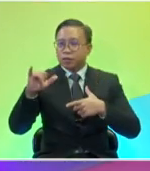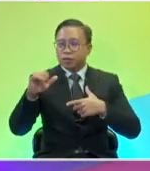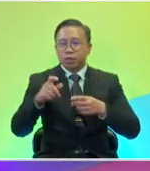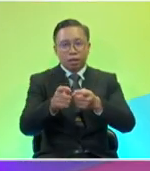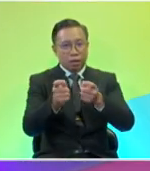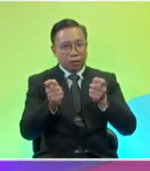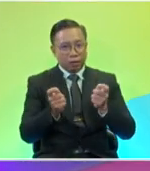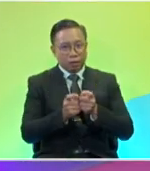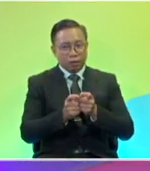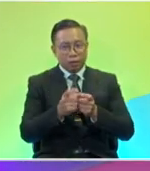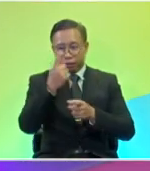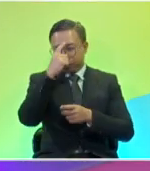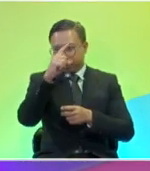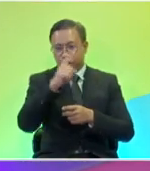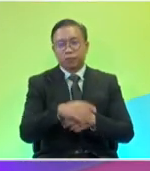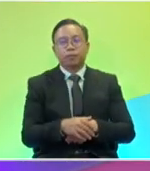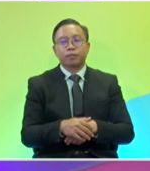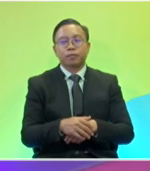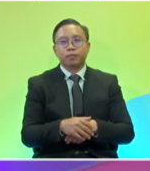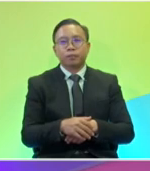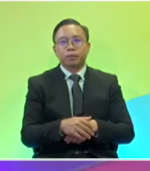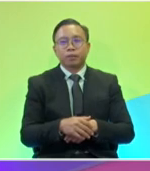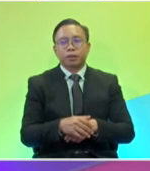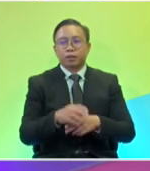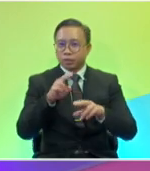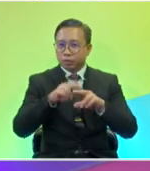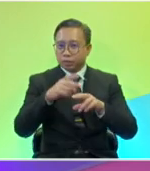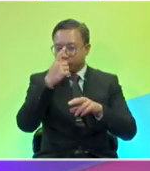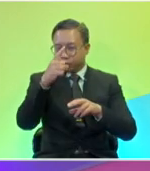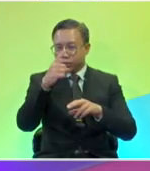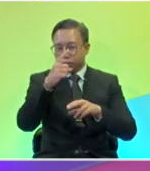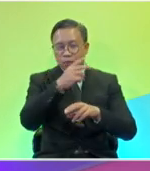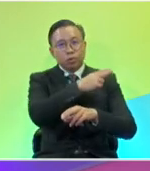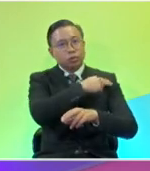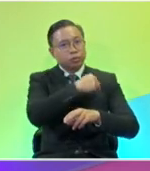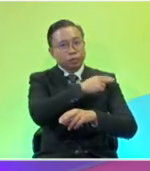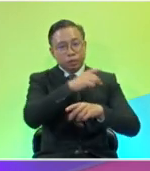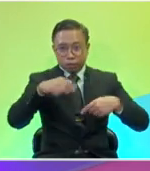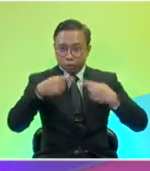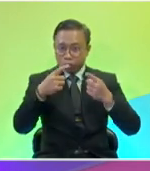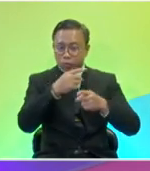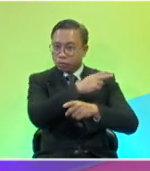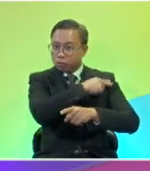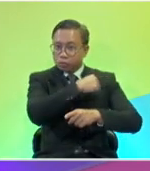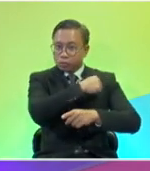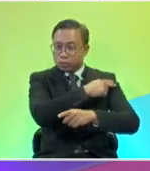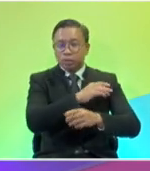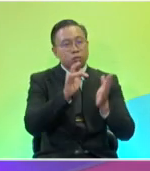our convenience. Let's say if we want to seek for medical attention, then we will go to the nearest